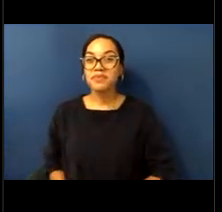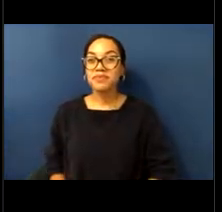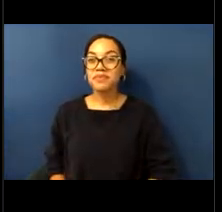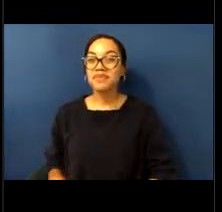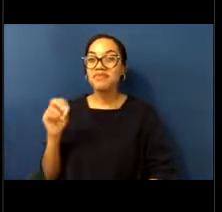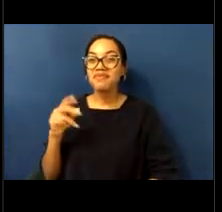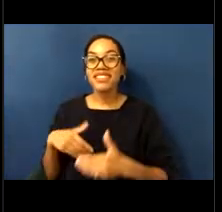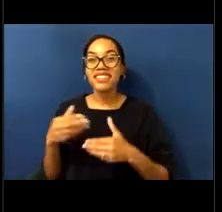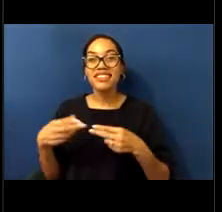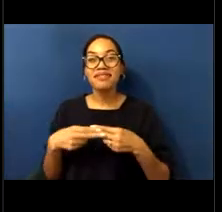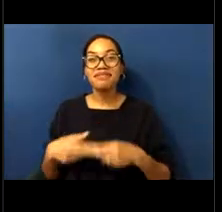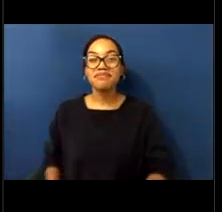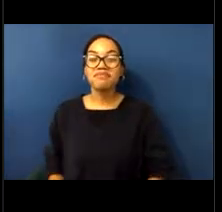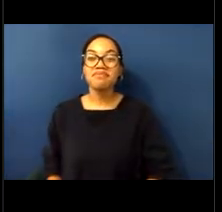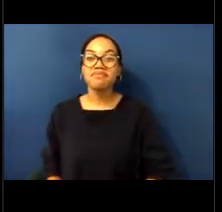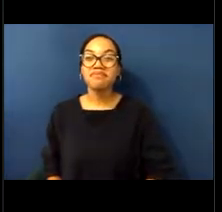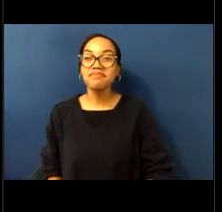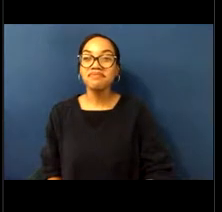Okay, next slide, please.